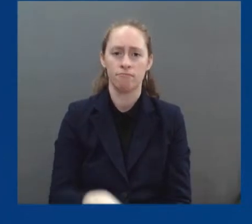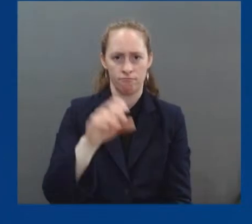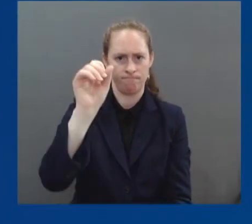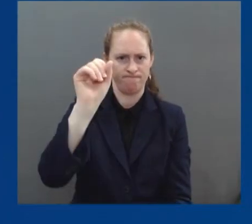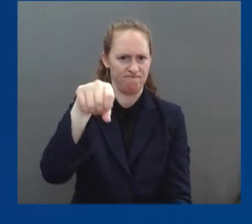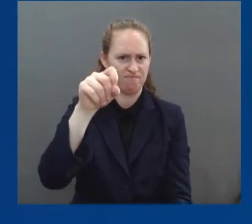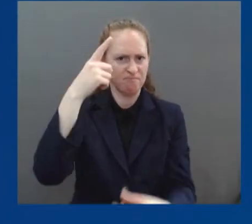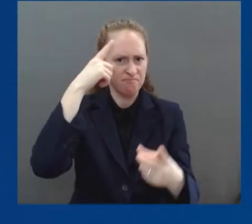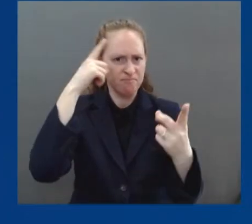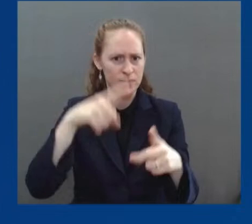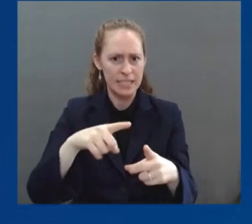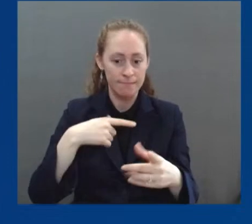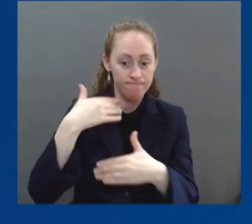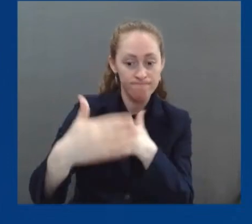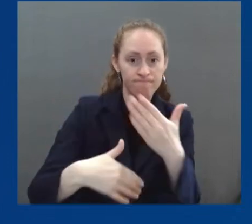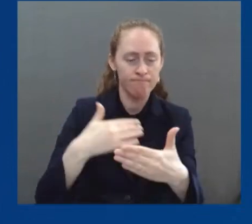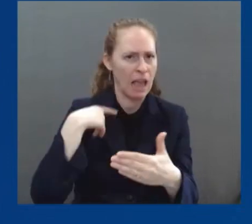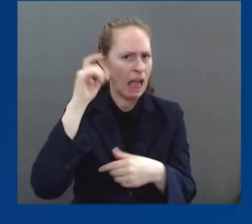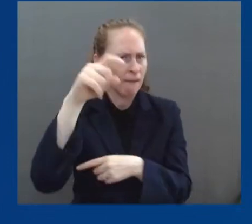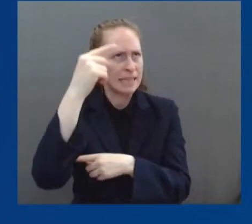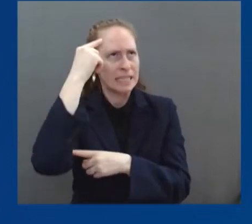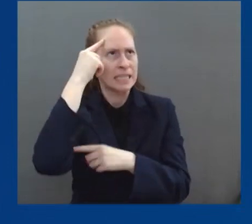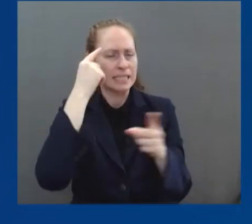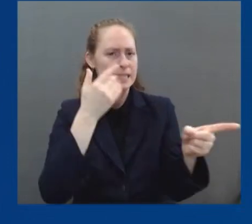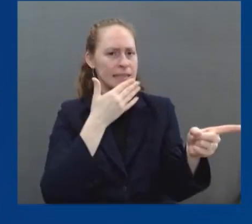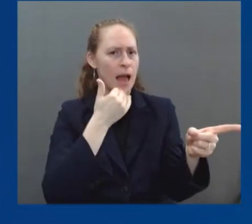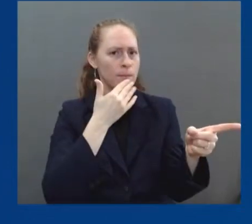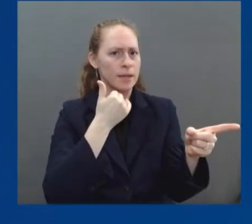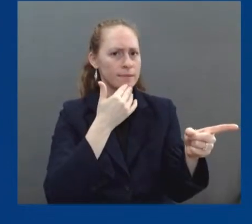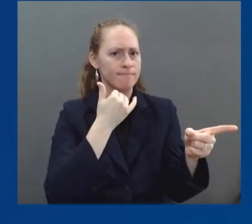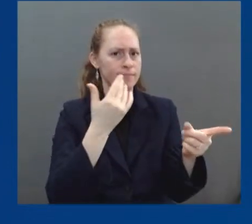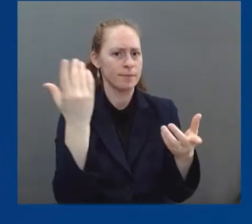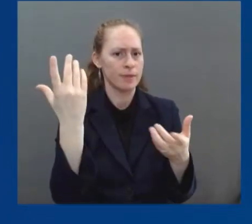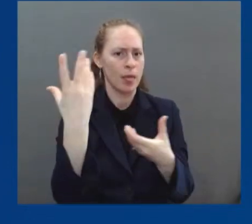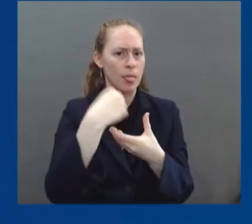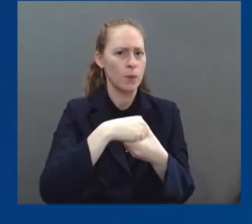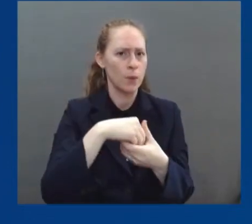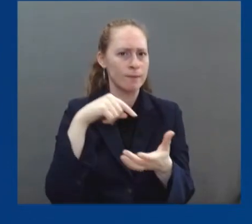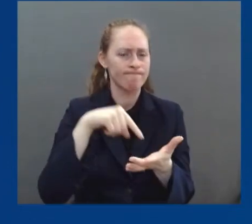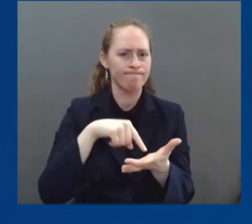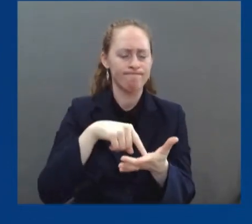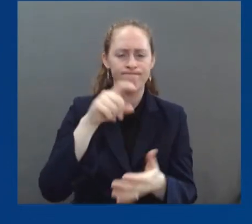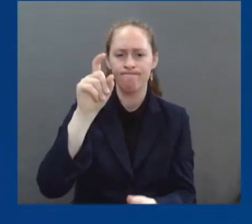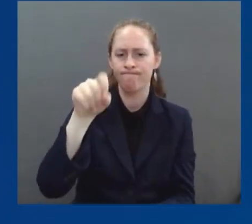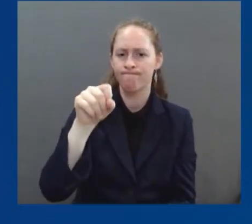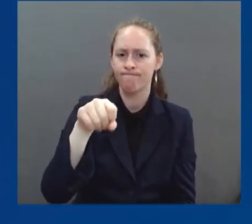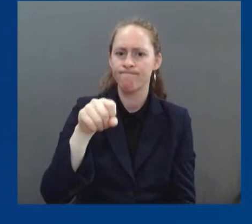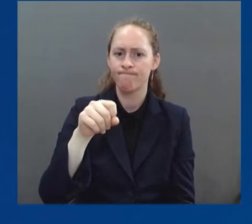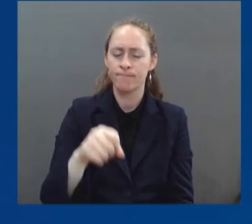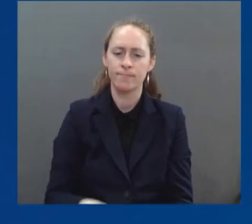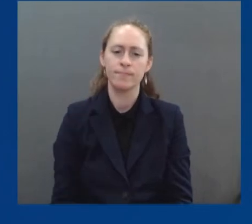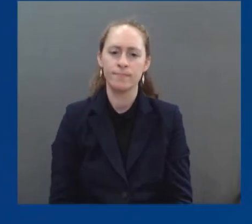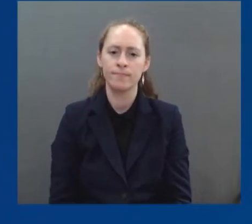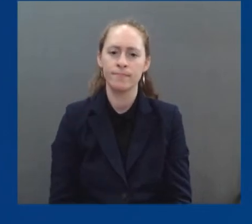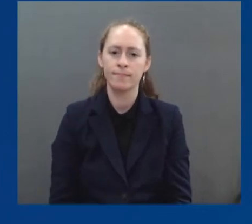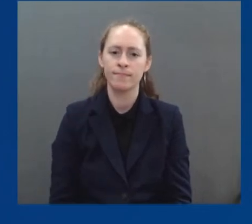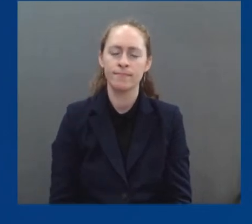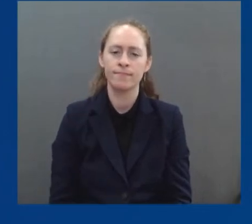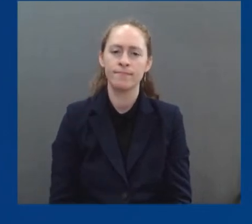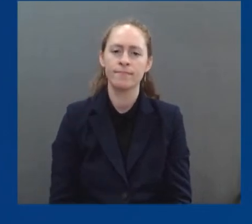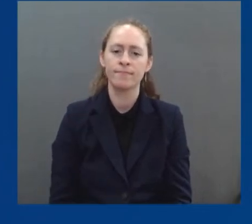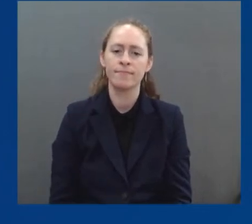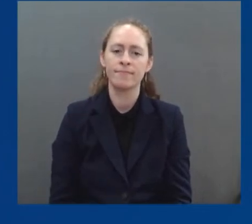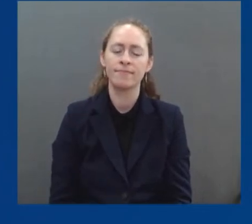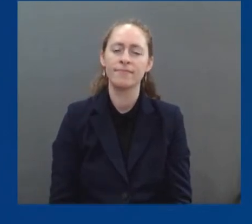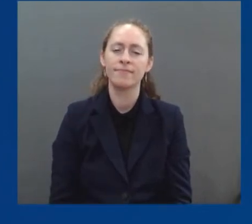Becerra? And I'll simply add, based on what Dr. Walensky has said and our scientists are telling us, we need to work as aggressively as we can to make sure